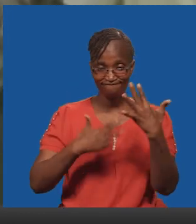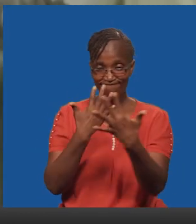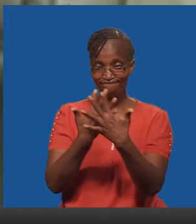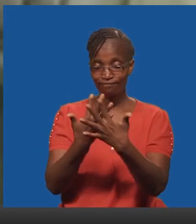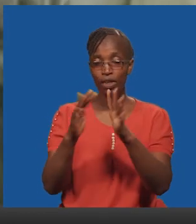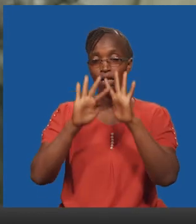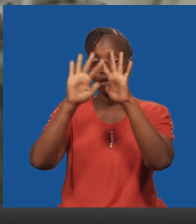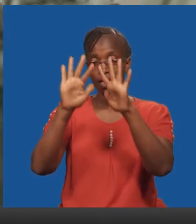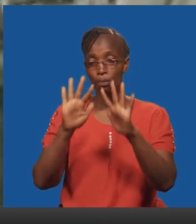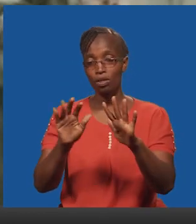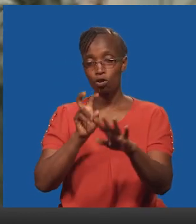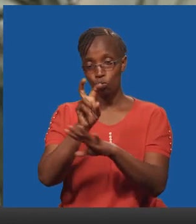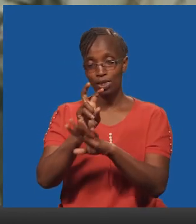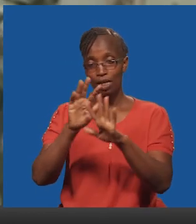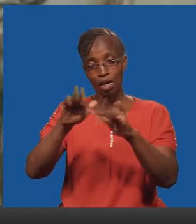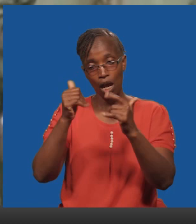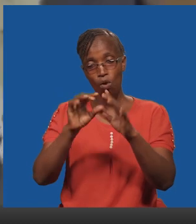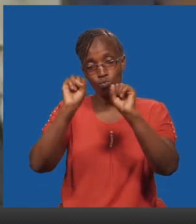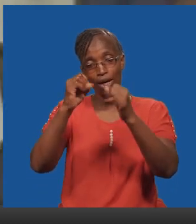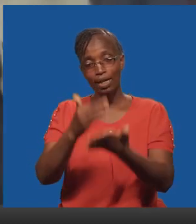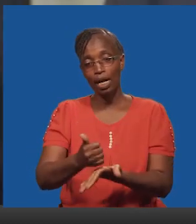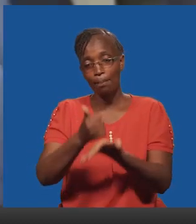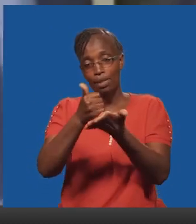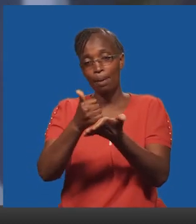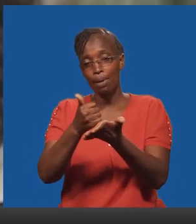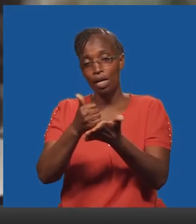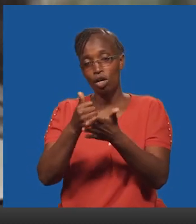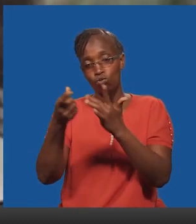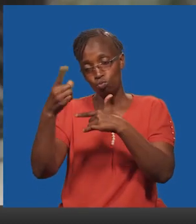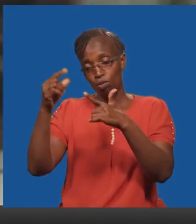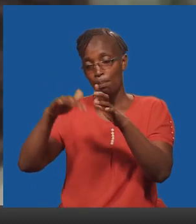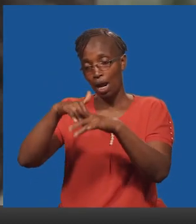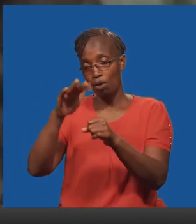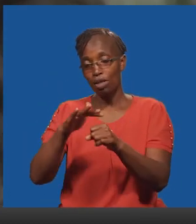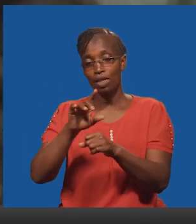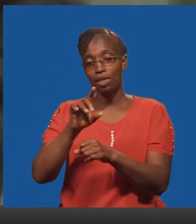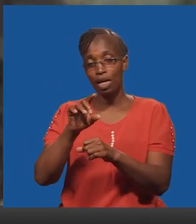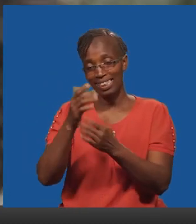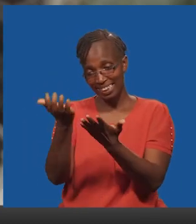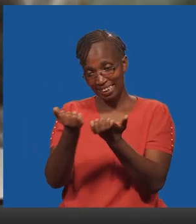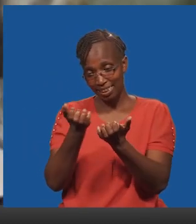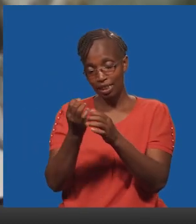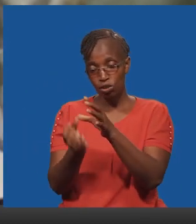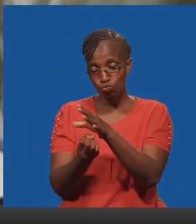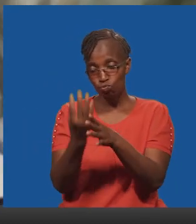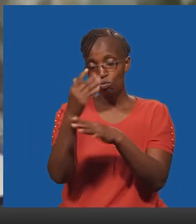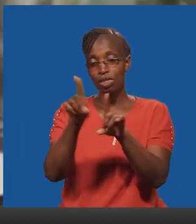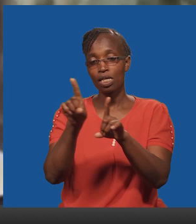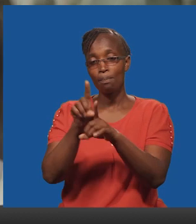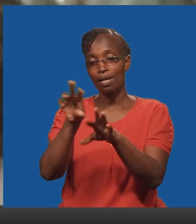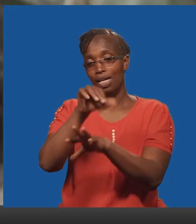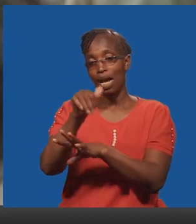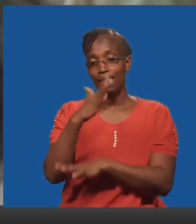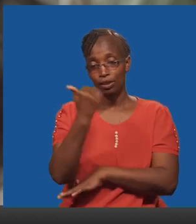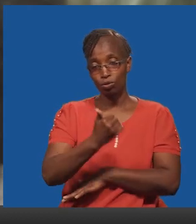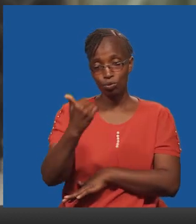it would be important that we see how we can get them out they need to grow just like us just like the way we grew like